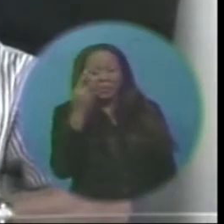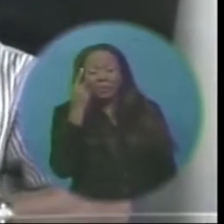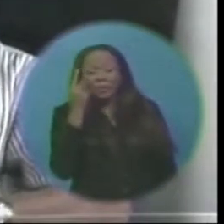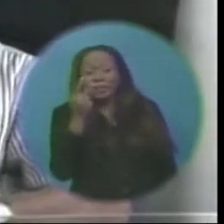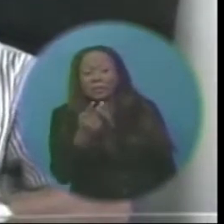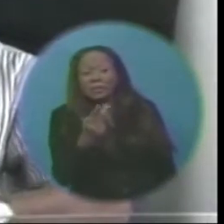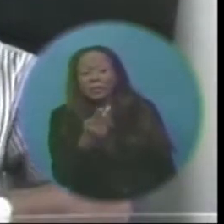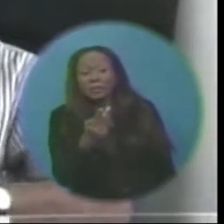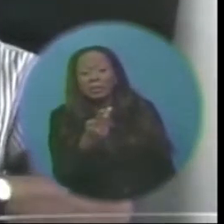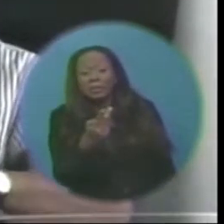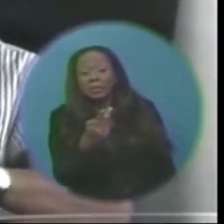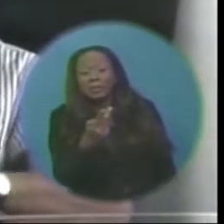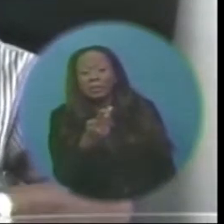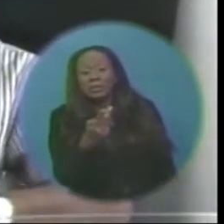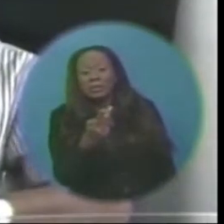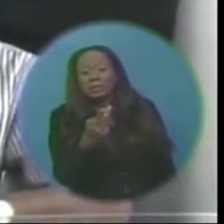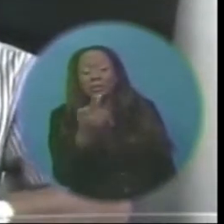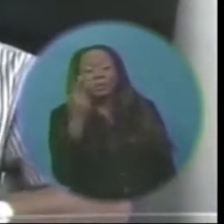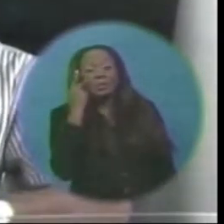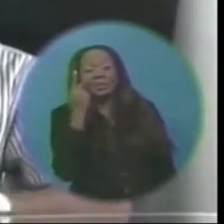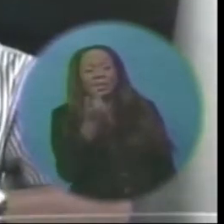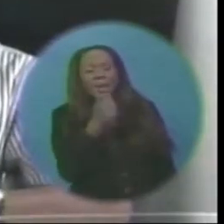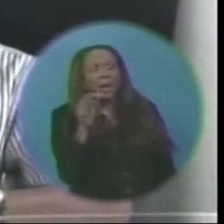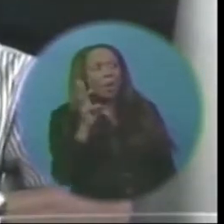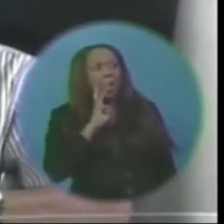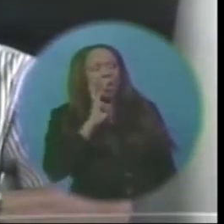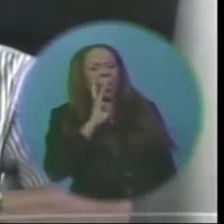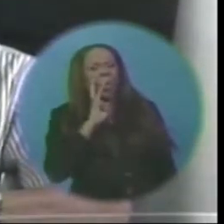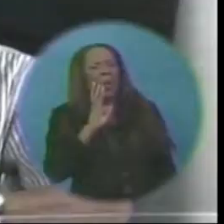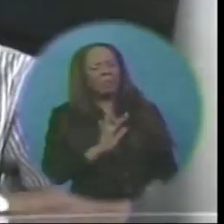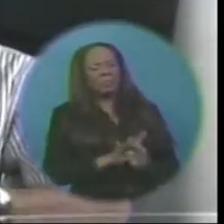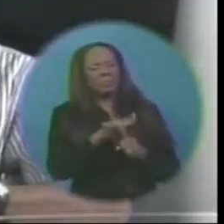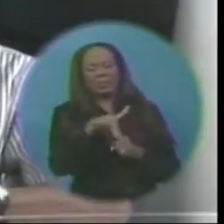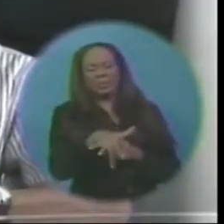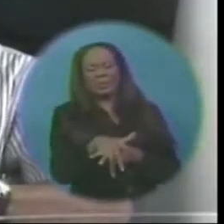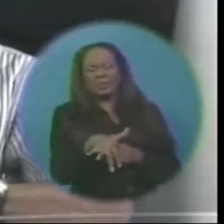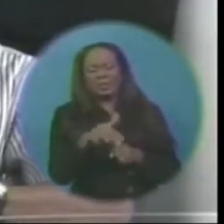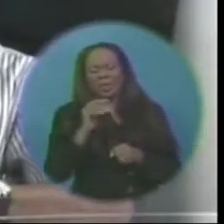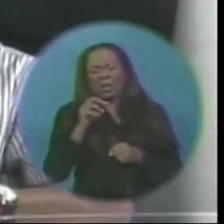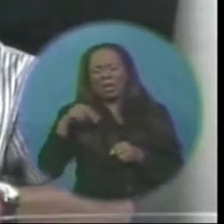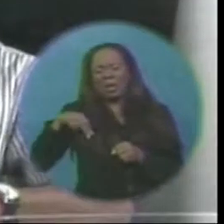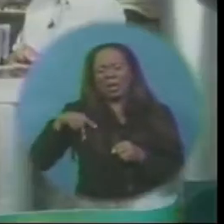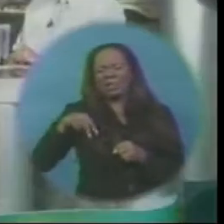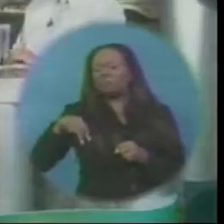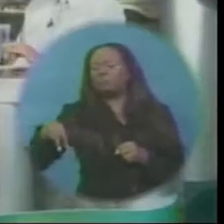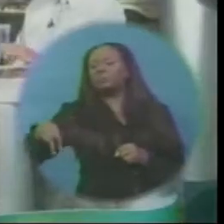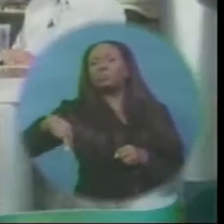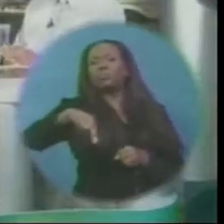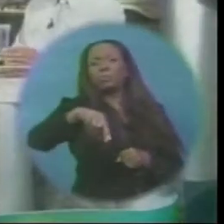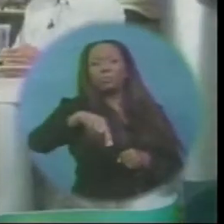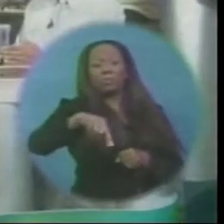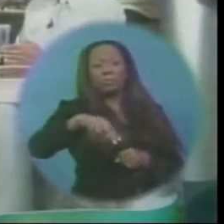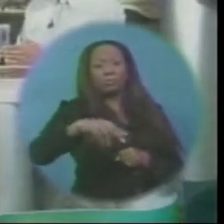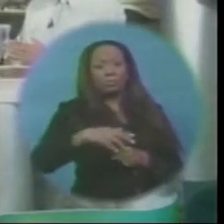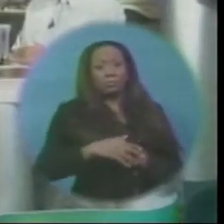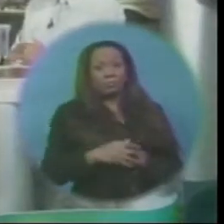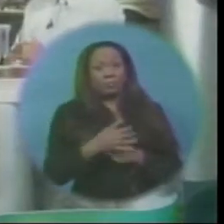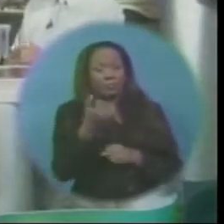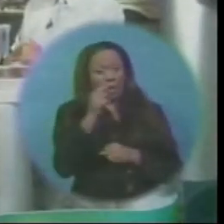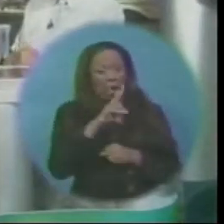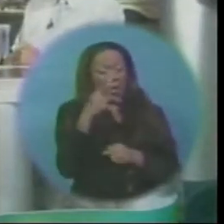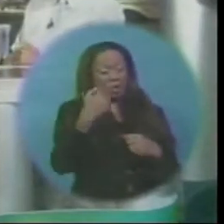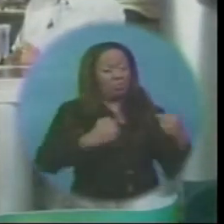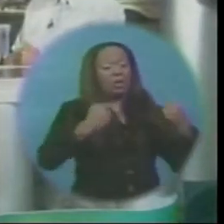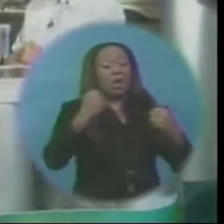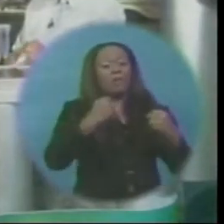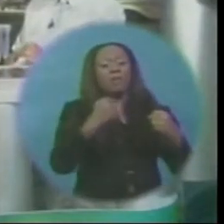or spillage on the road, you avoid that. Even if you are driving in a car, you wait until you can get to the other